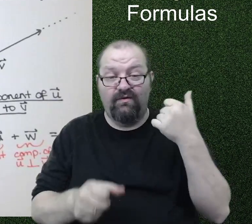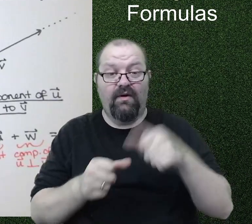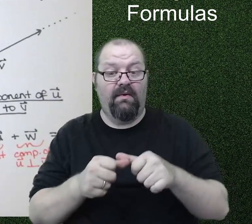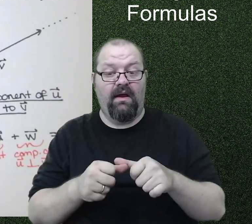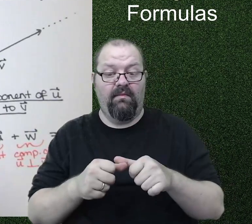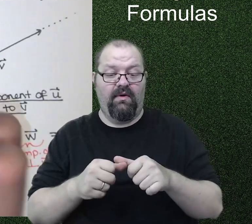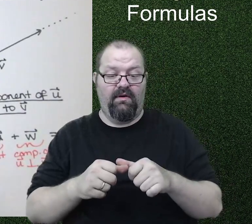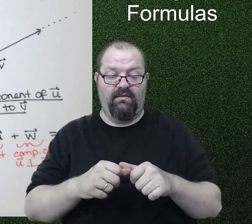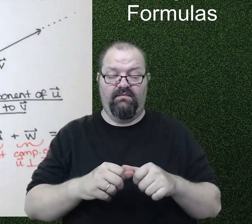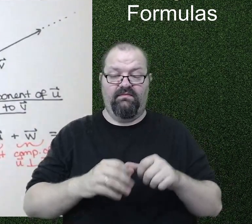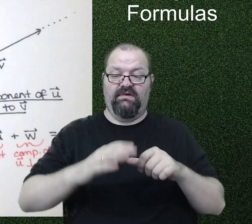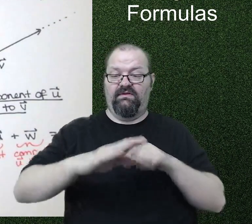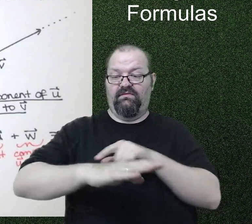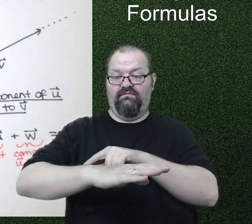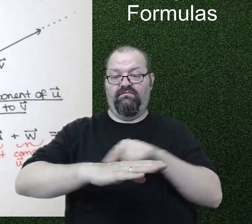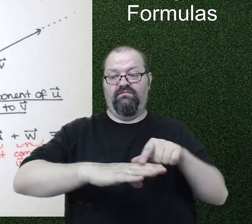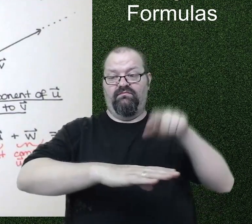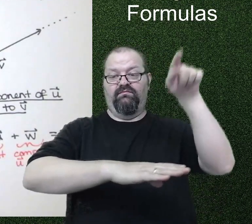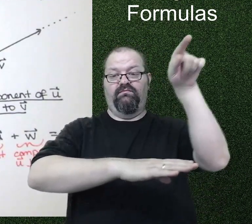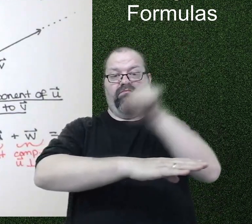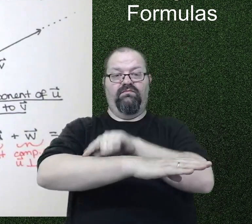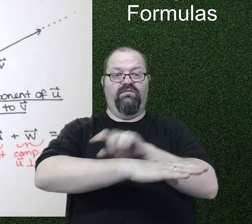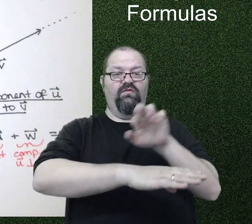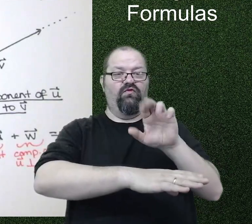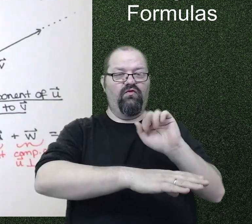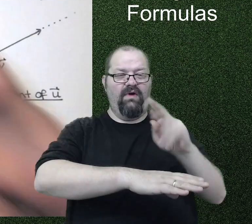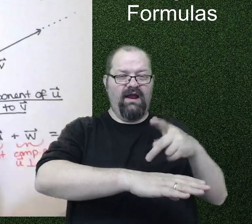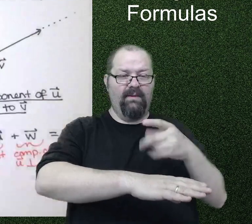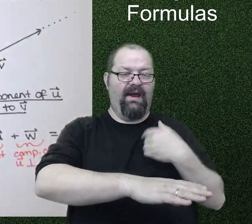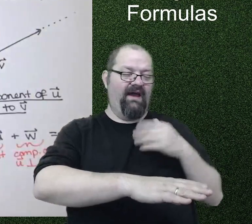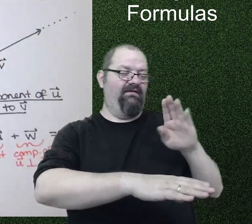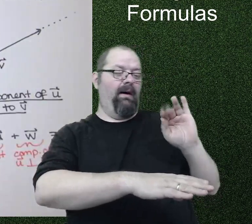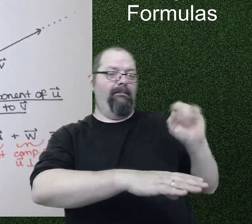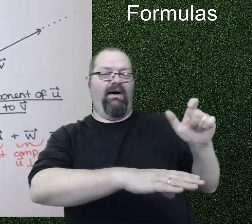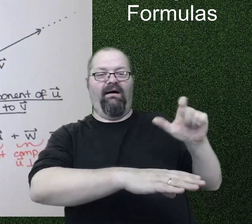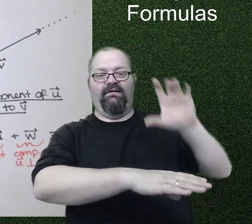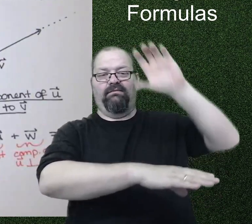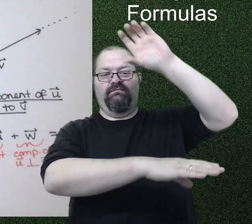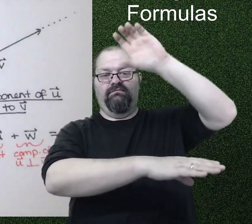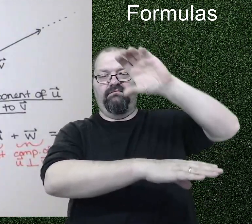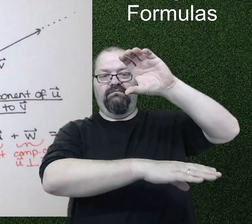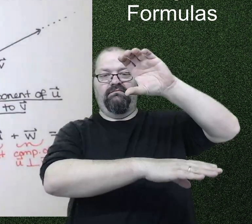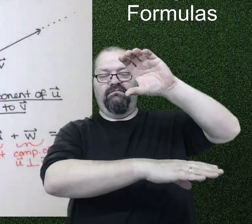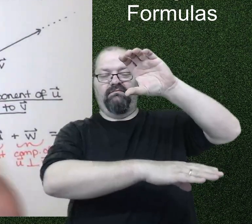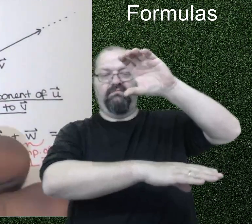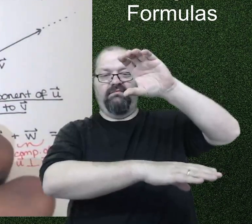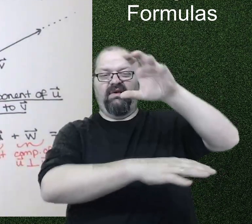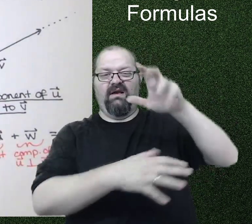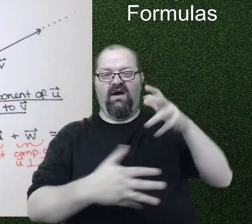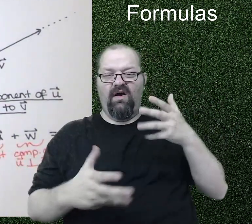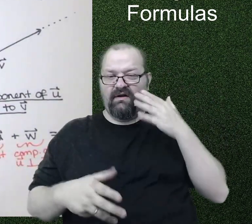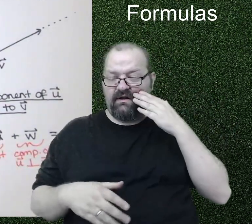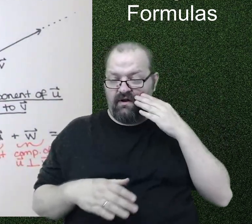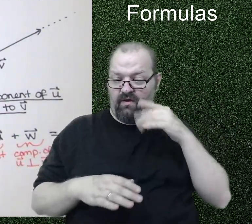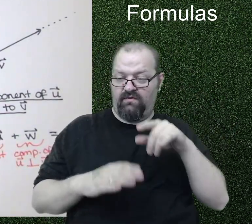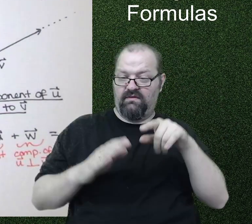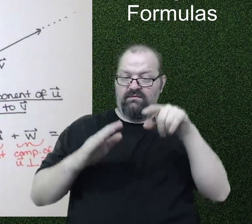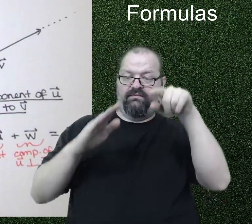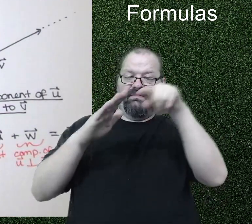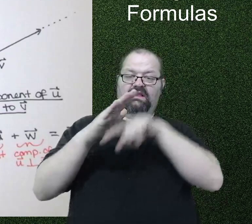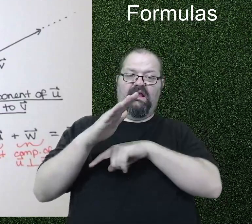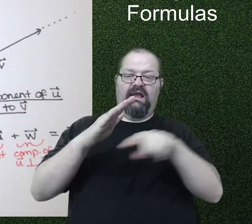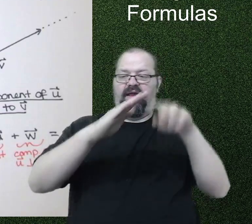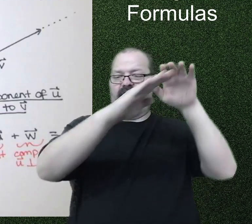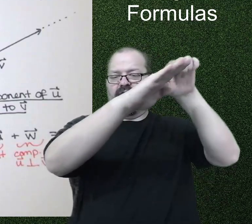from physics. You've got some box on a ramp, and maybe you know the angle of inclination of that ramp. Maybe it's